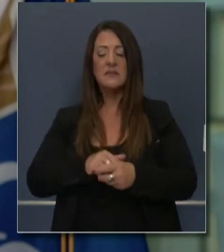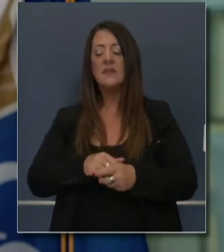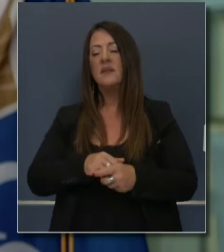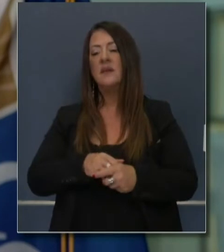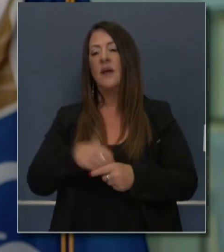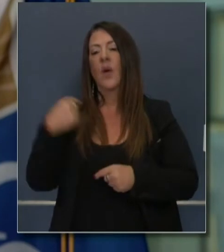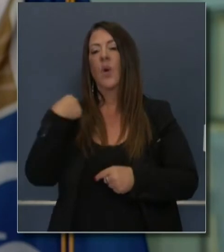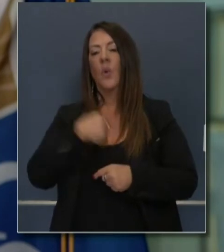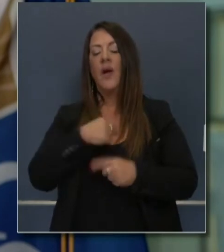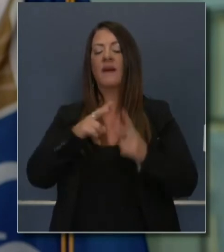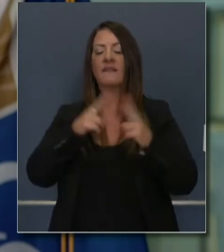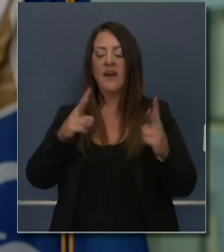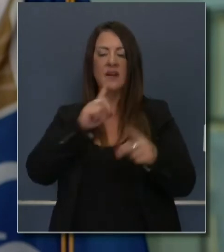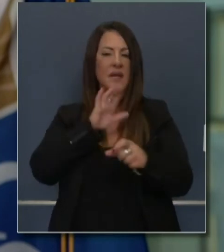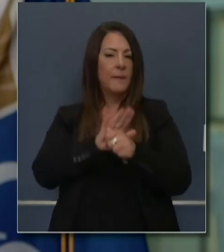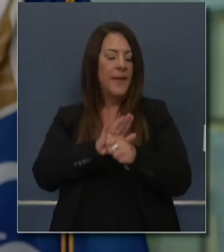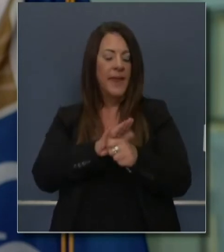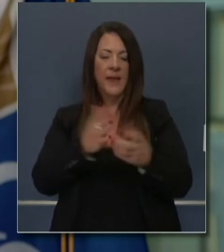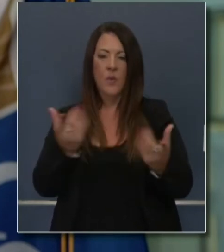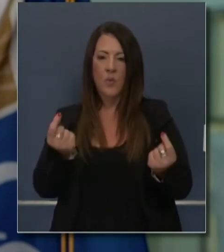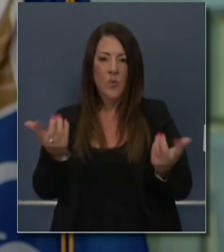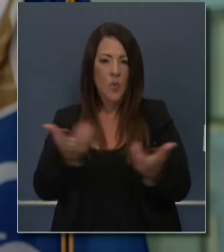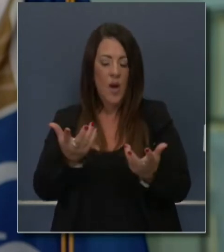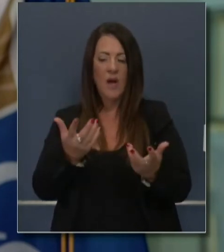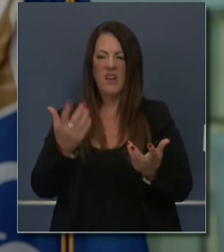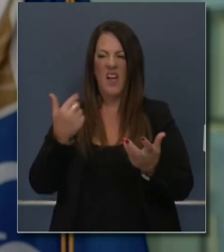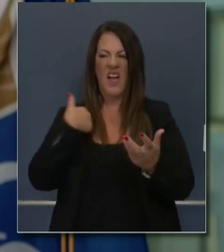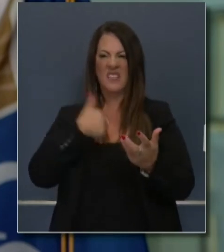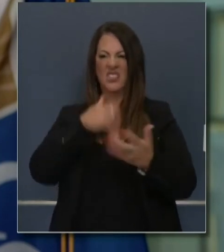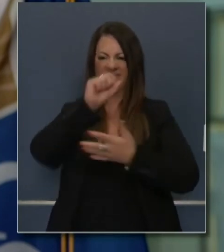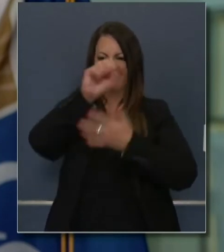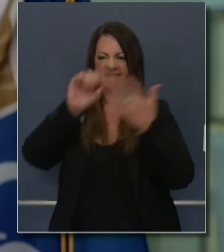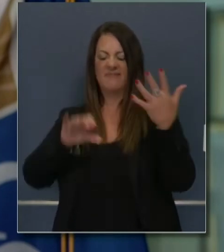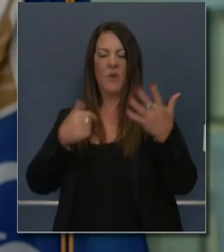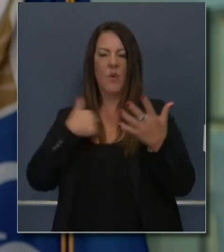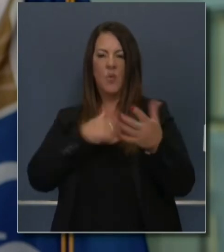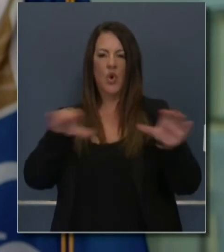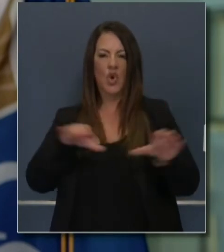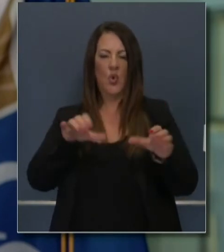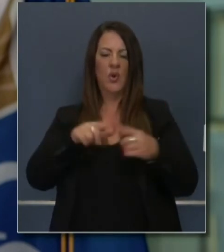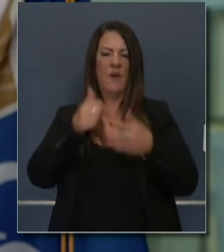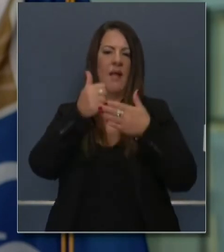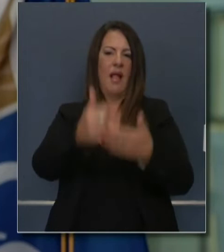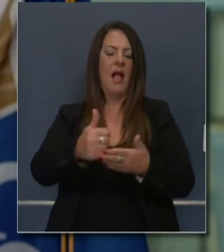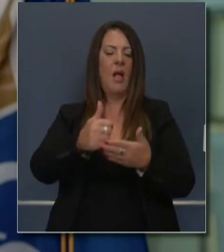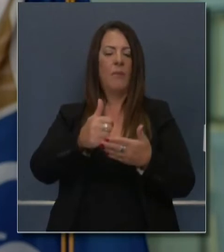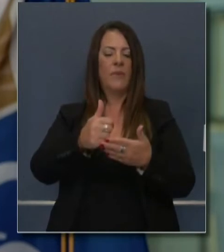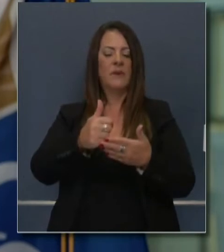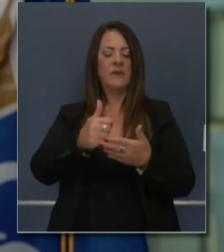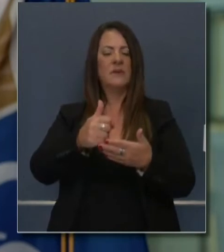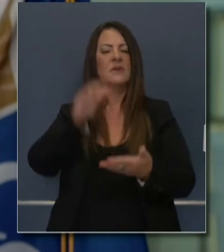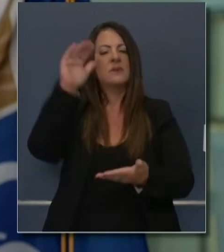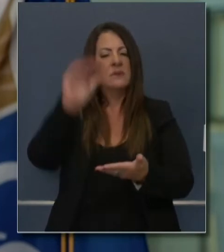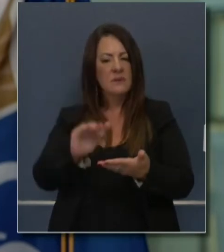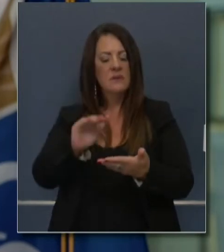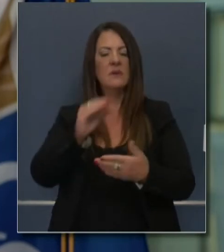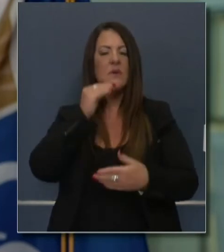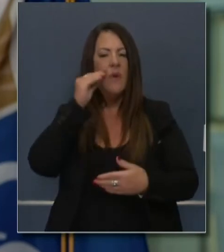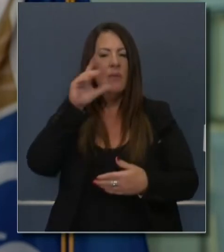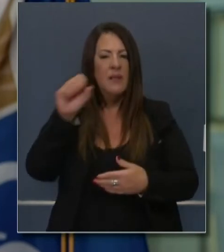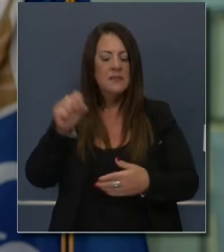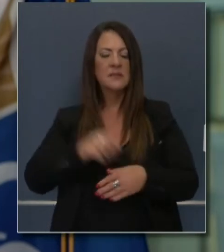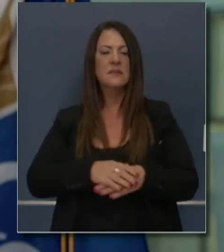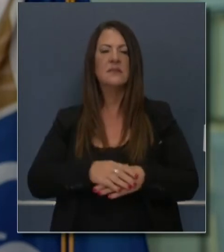to all of the things that we announced in that State of the State. Of course, none of us saw this